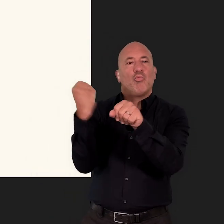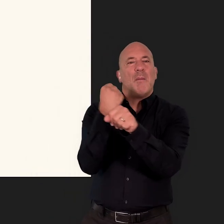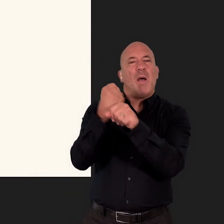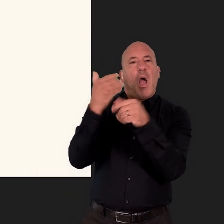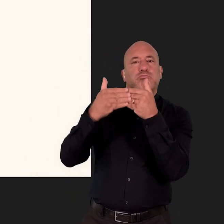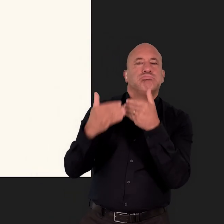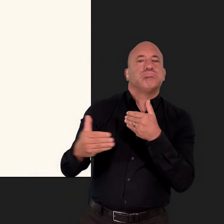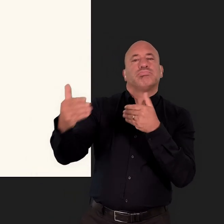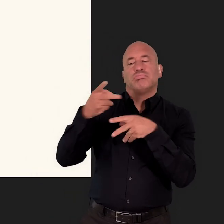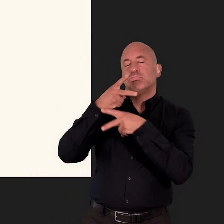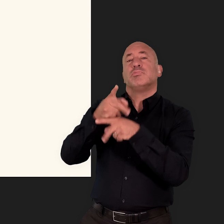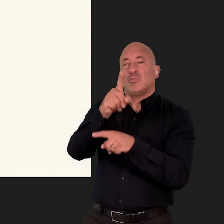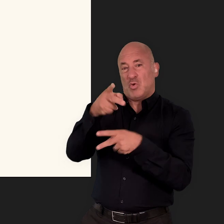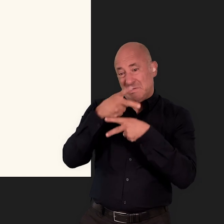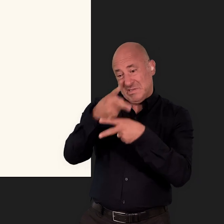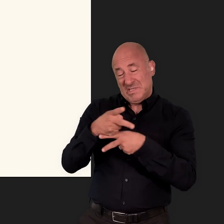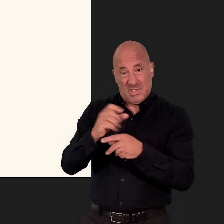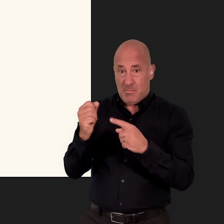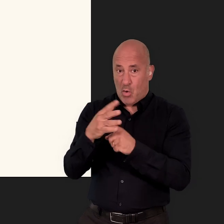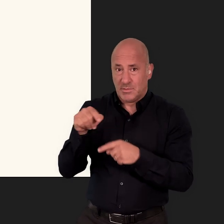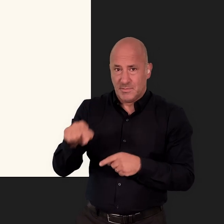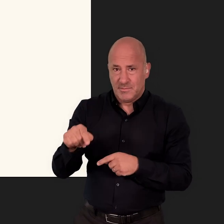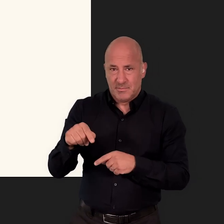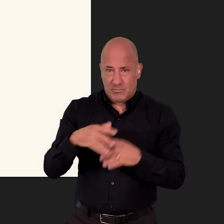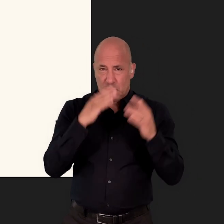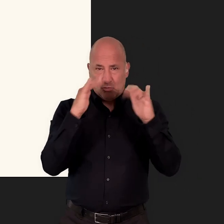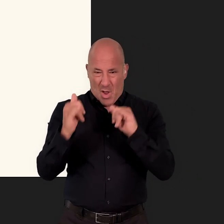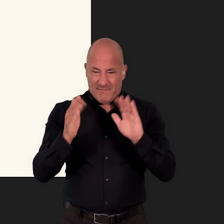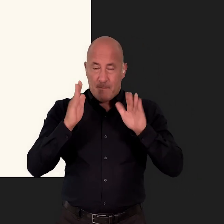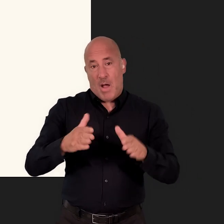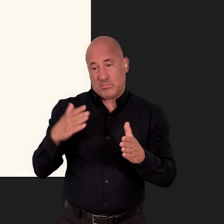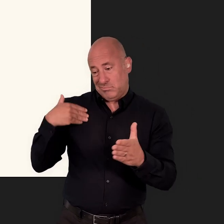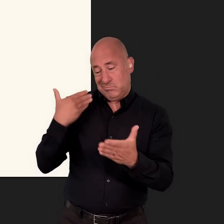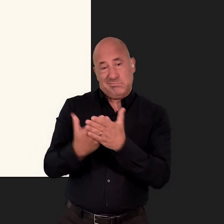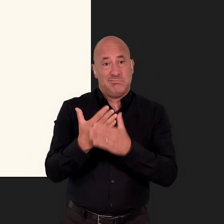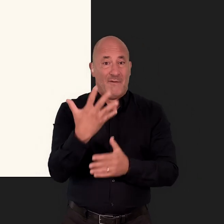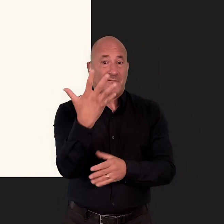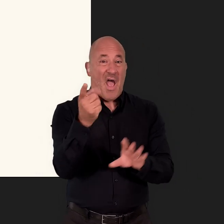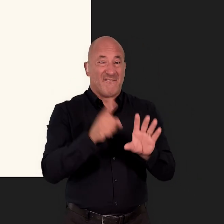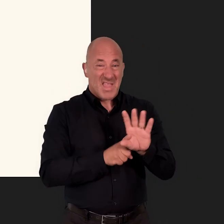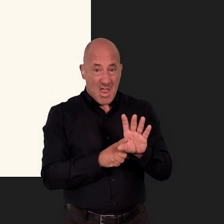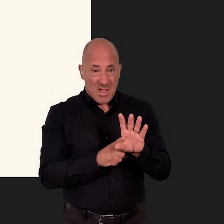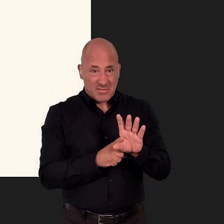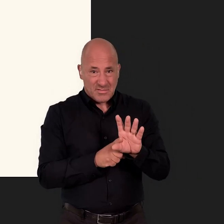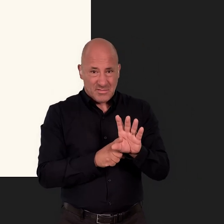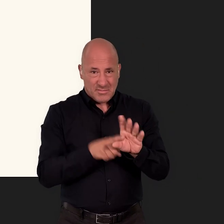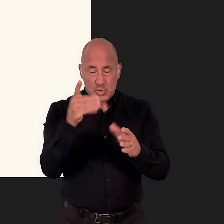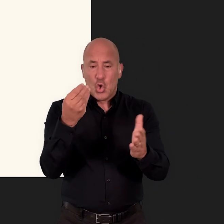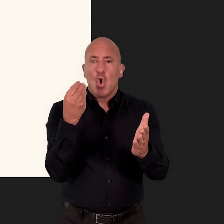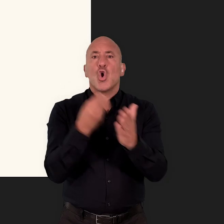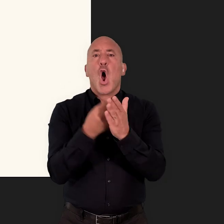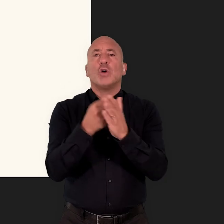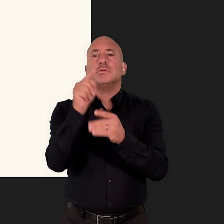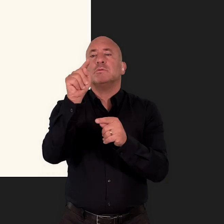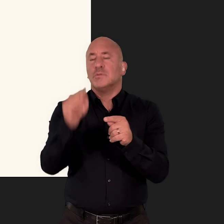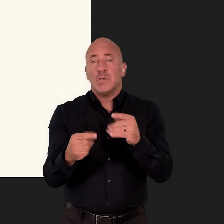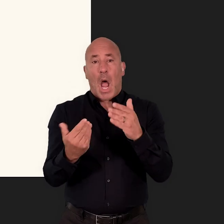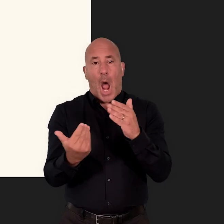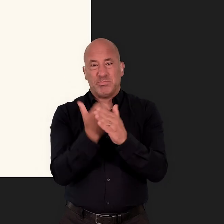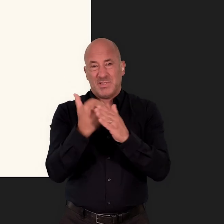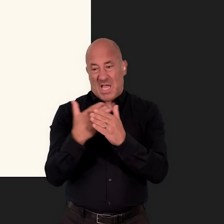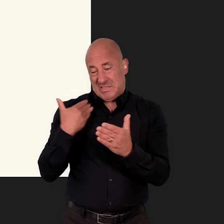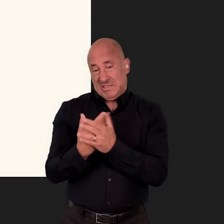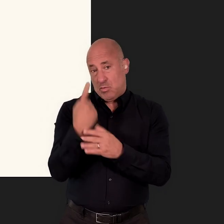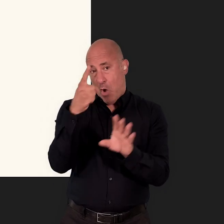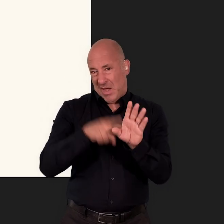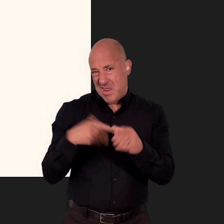other longer-term repair and maintenance work is key. The survey must have been completed in the last 5 years, with